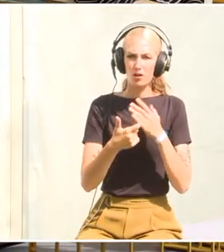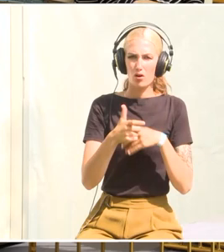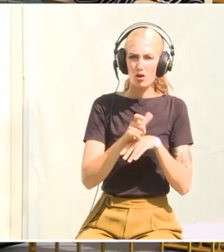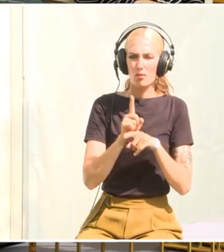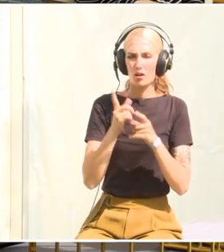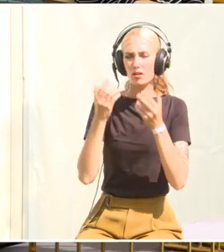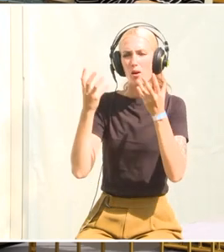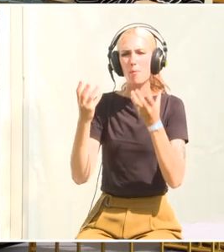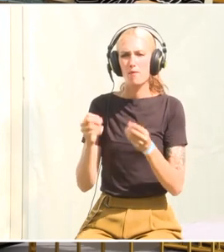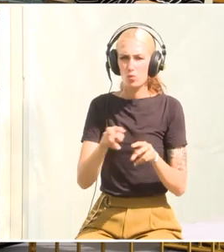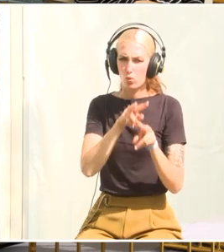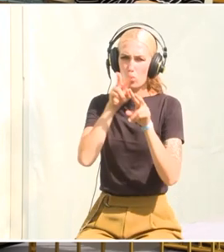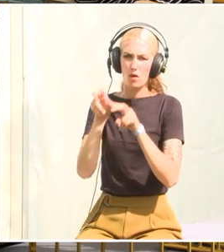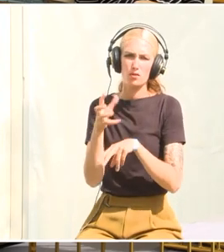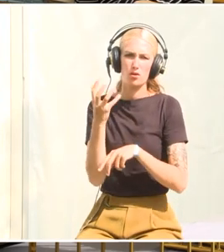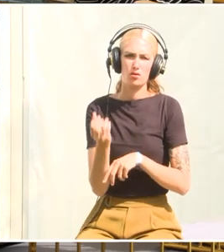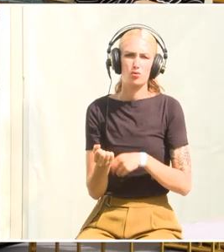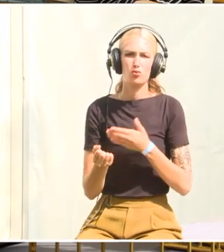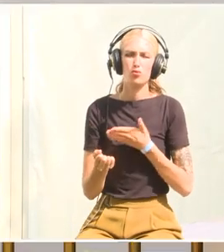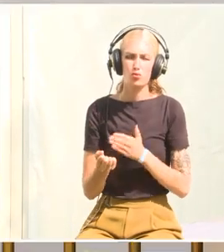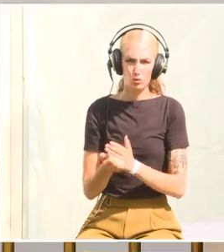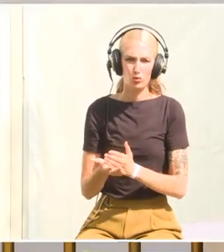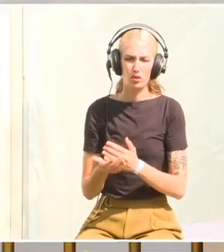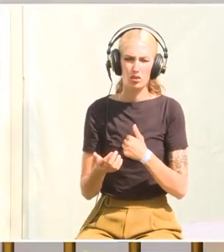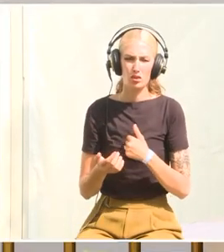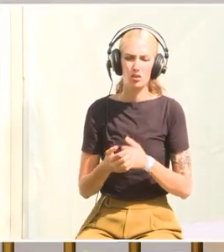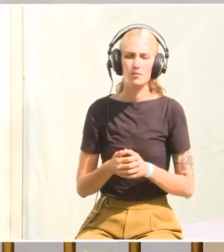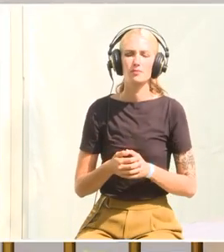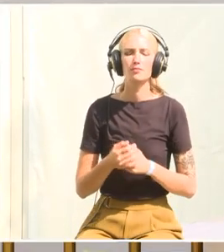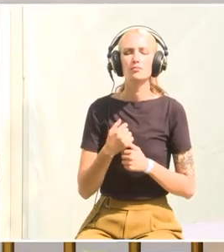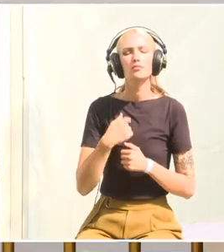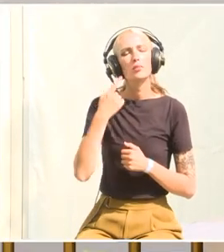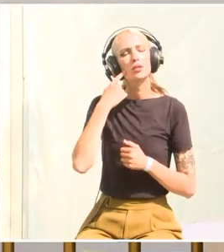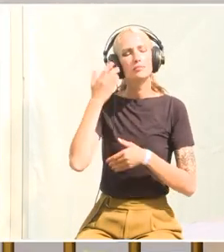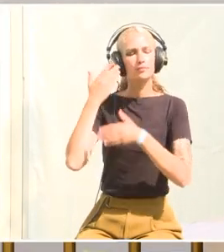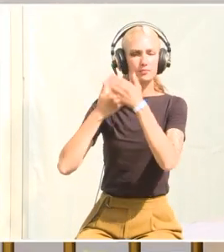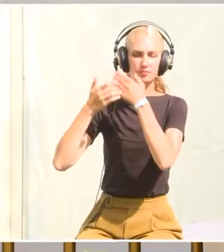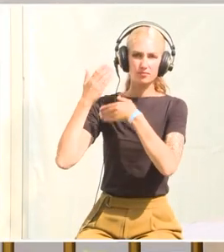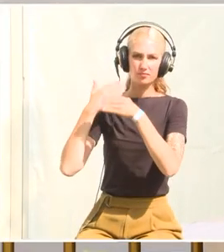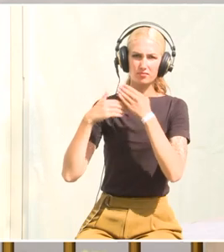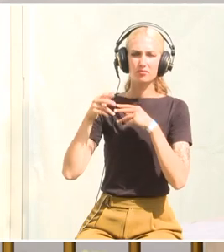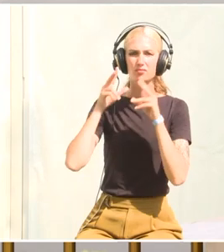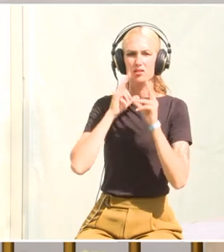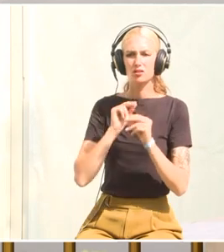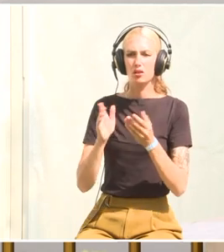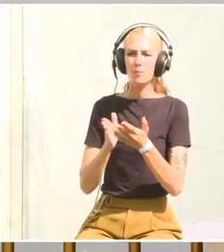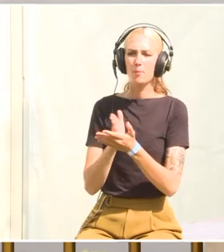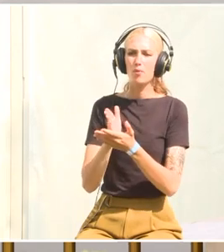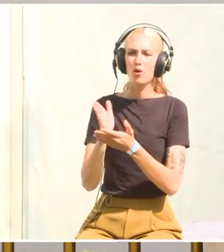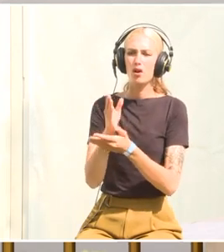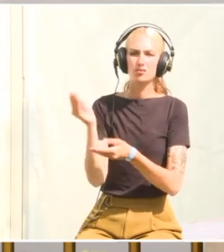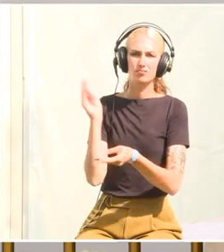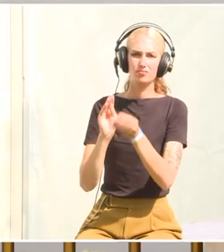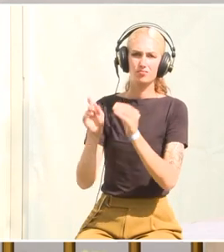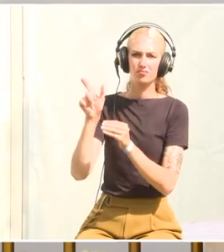nowadays, I think when I think back, then of course, in the policy makers have to understand that